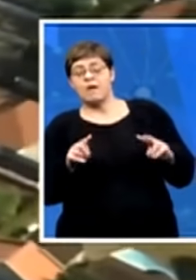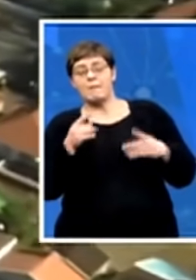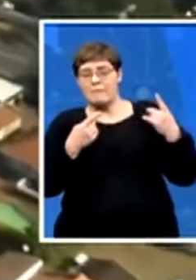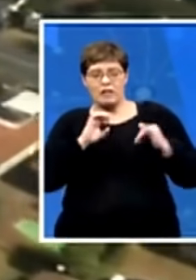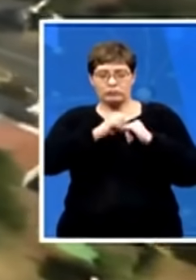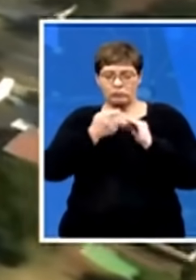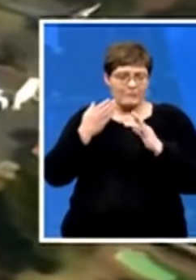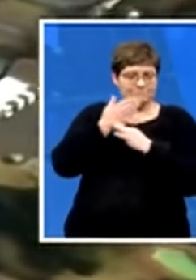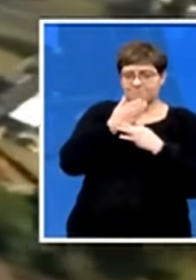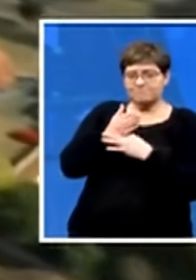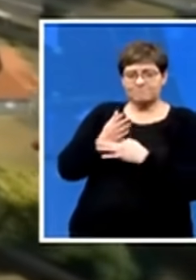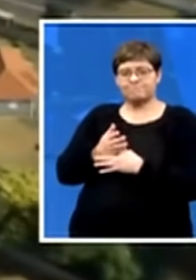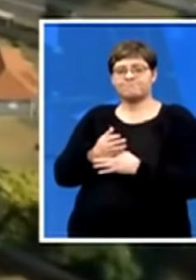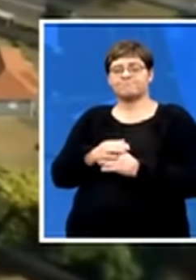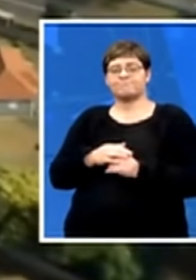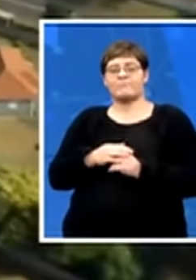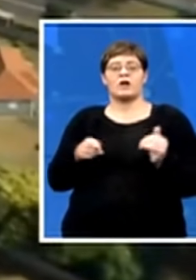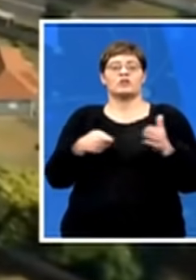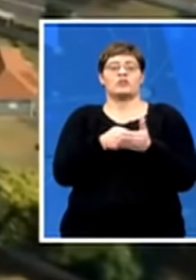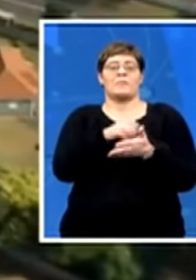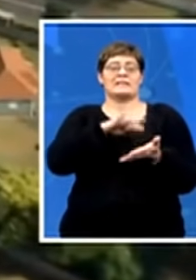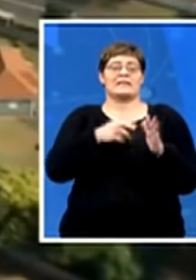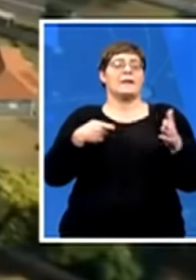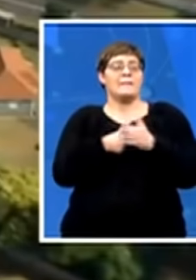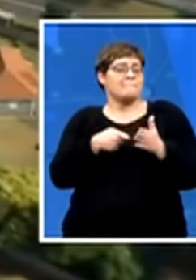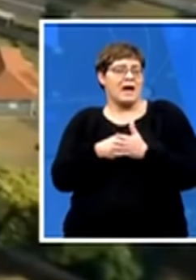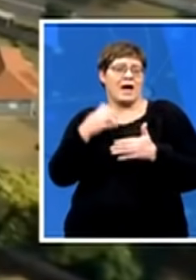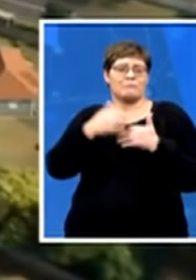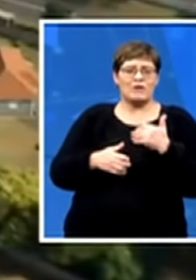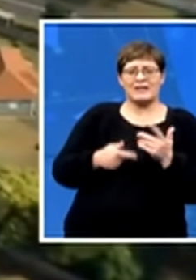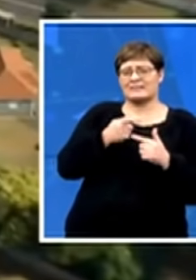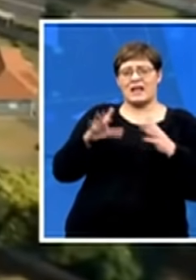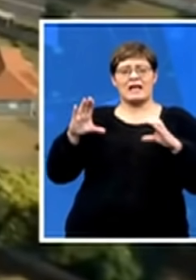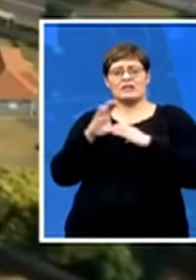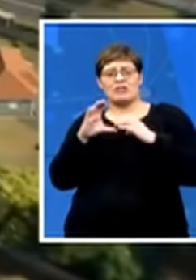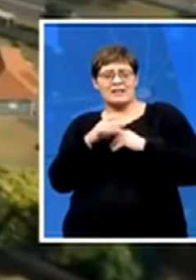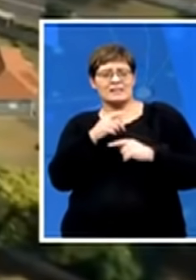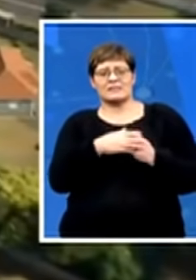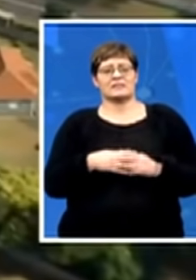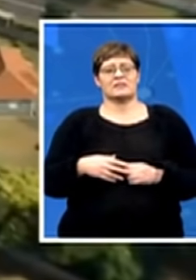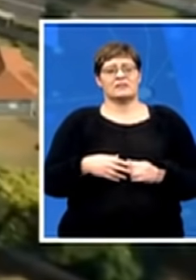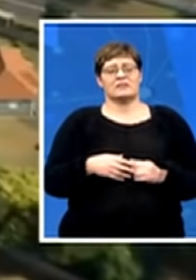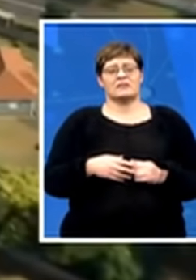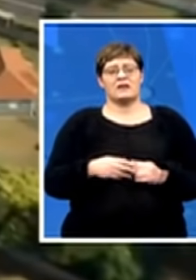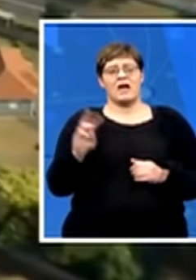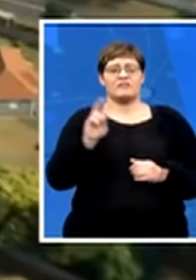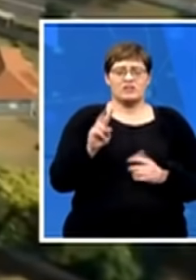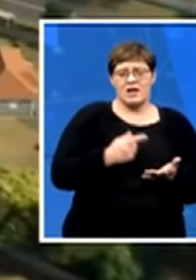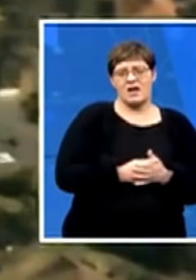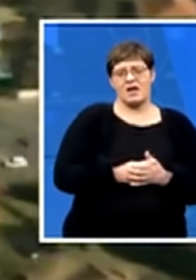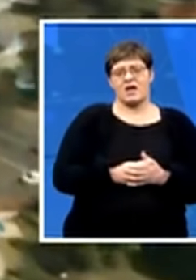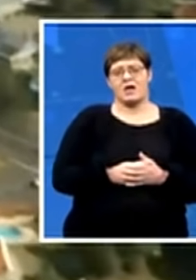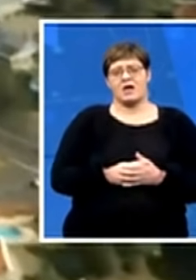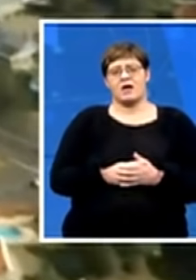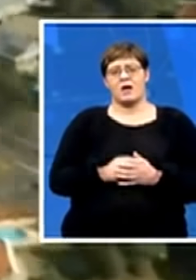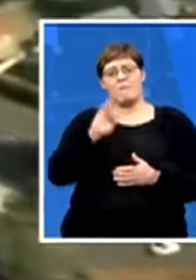Shopping Centre, that being Checkers, Durban North, Virginia, Bluff, as well as Windermere, as many